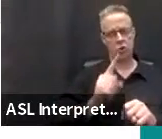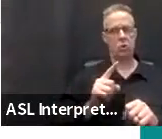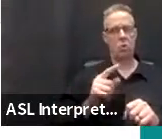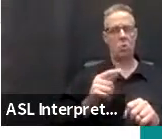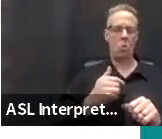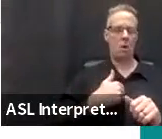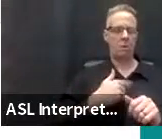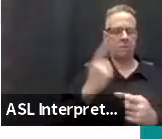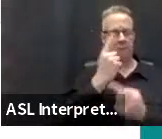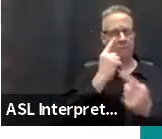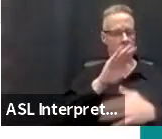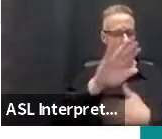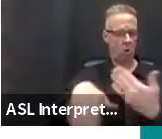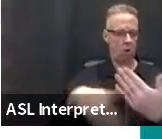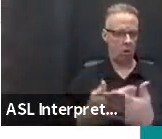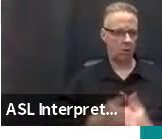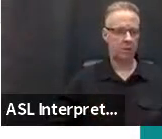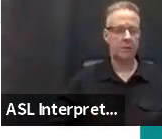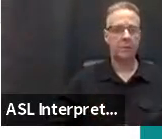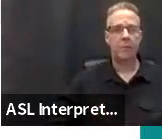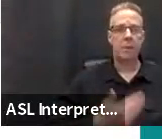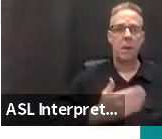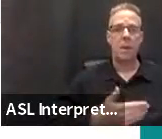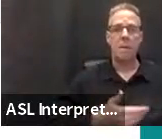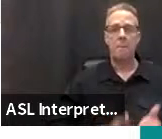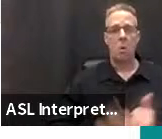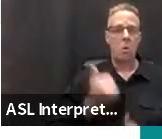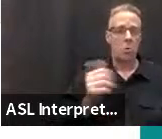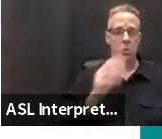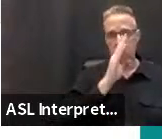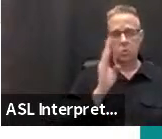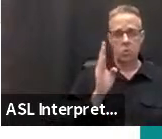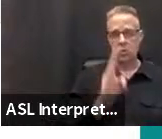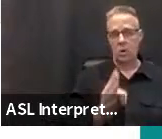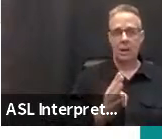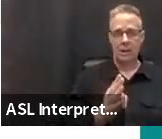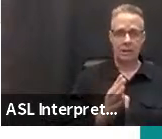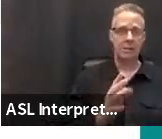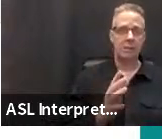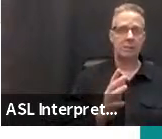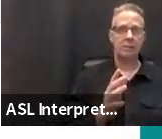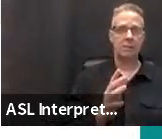The most direct path would probably take